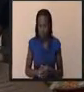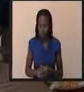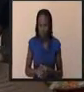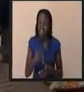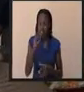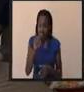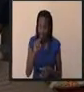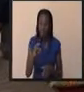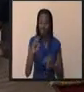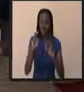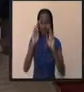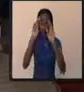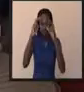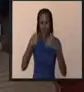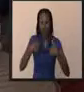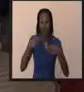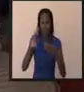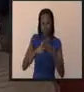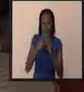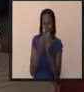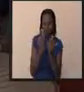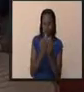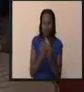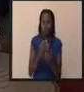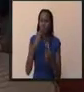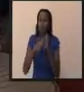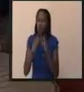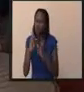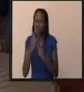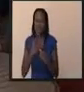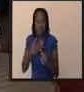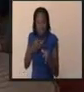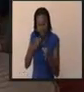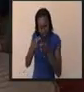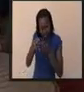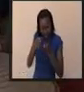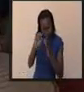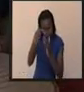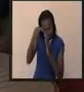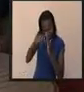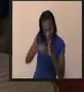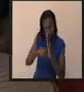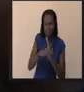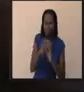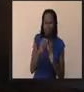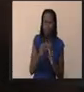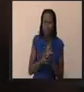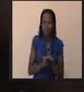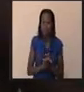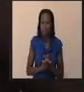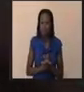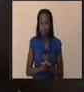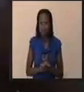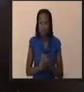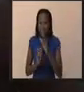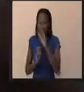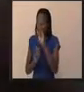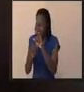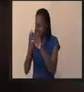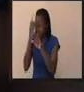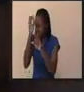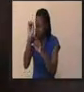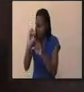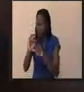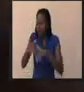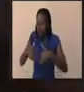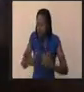the subject we are busy with at school right now. Tell me what the problem is and I'll explain everything to you, sis. She does not understand